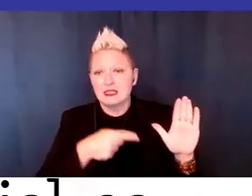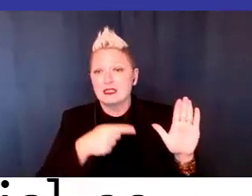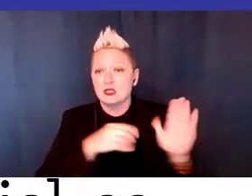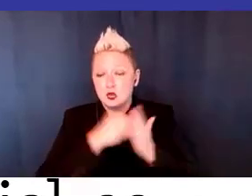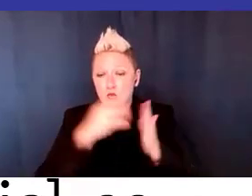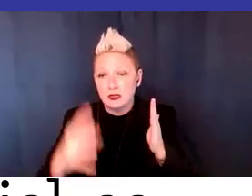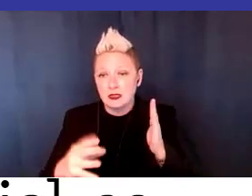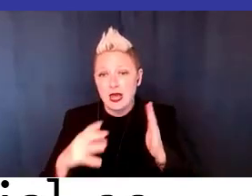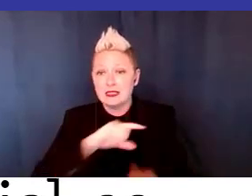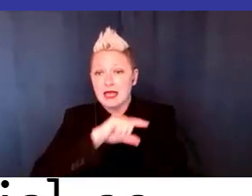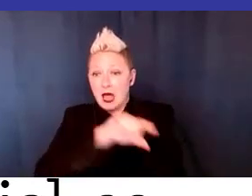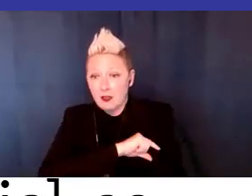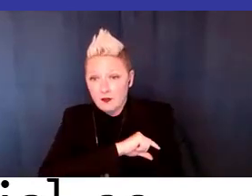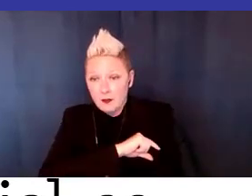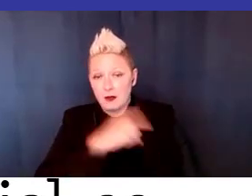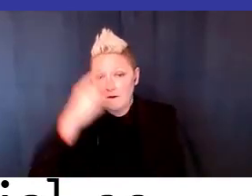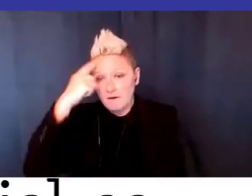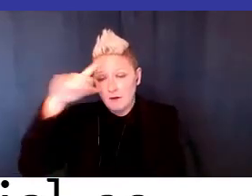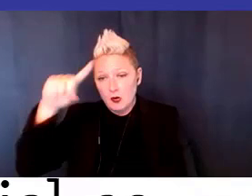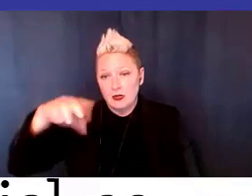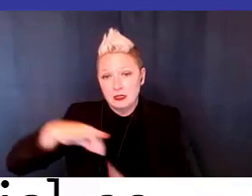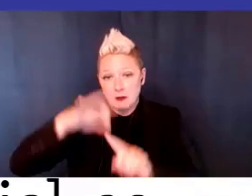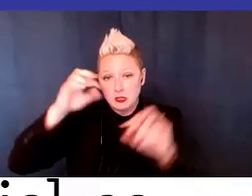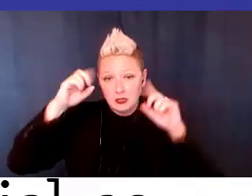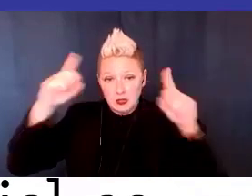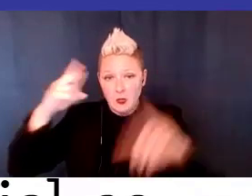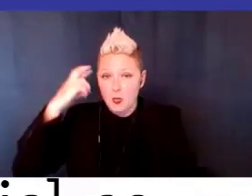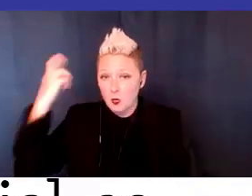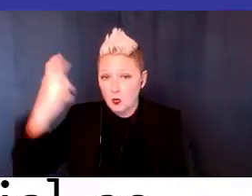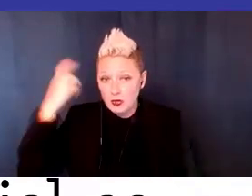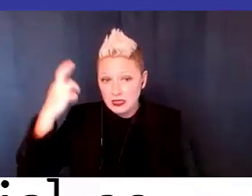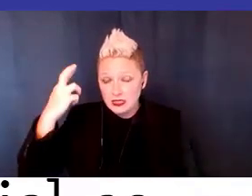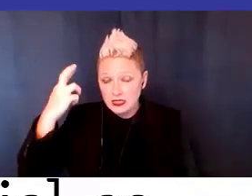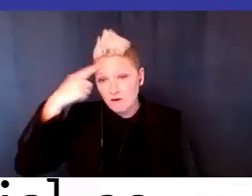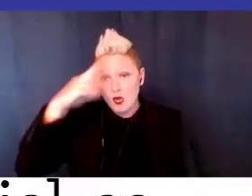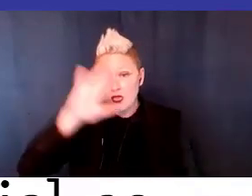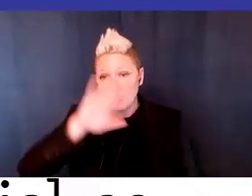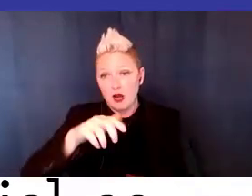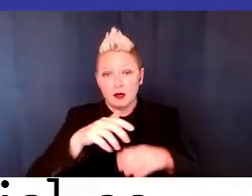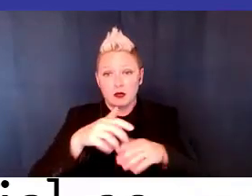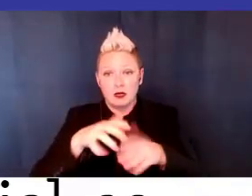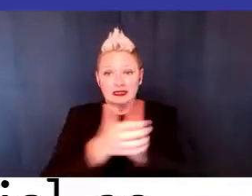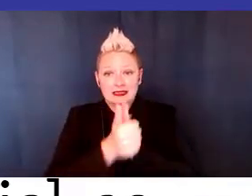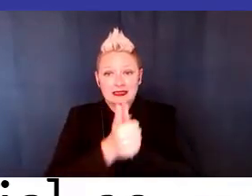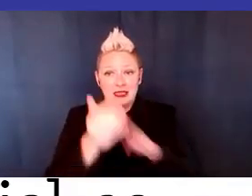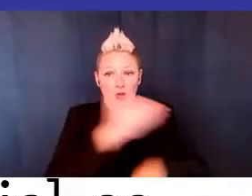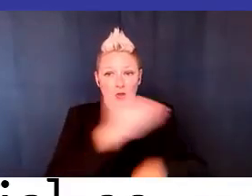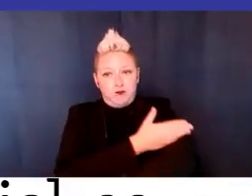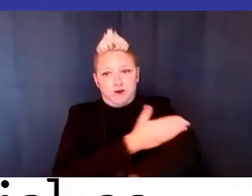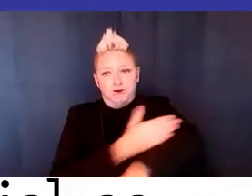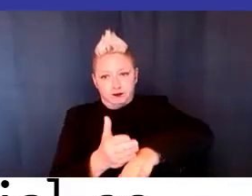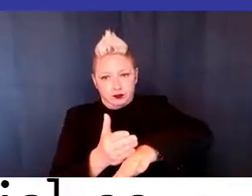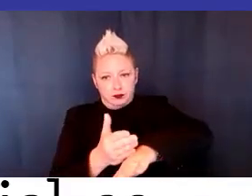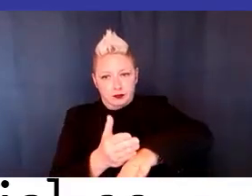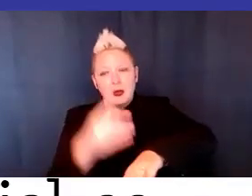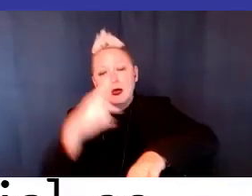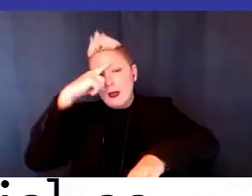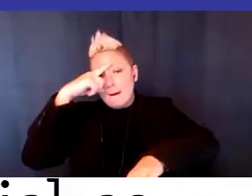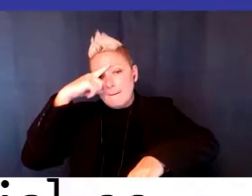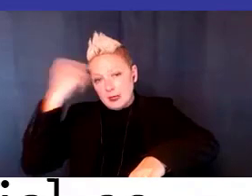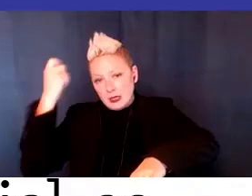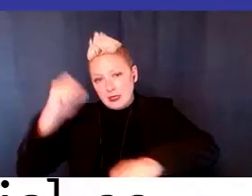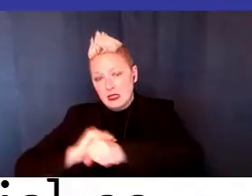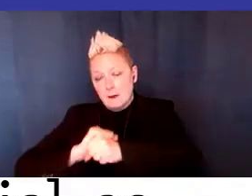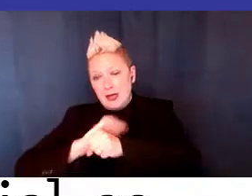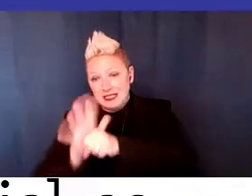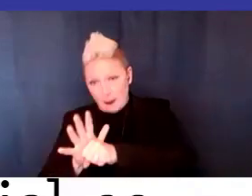education when the reason for their academic or functional skill regression is due to the effects of the pandemic, such